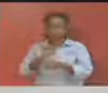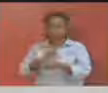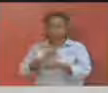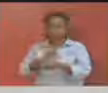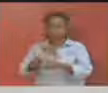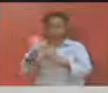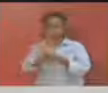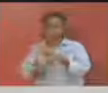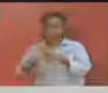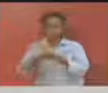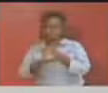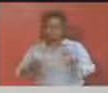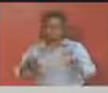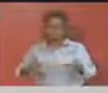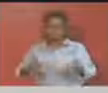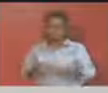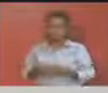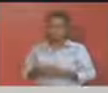Let me repeat that.